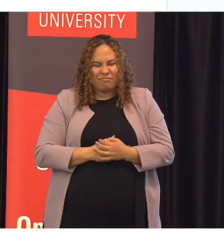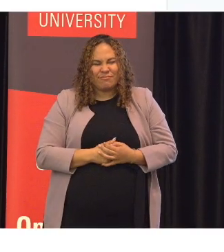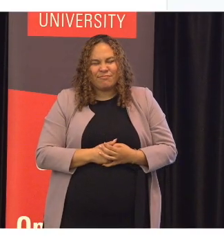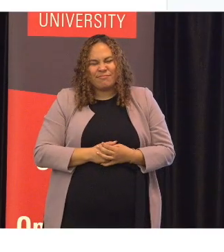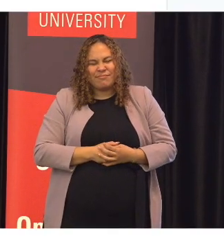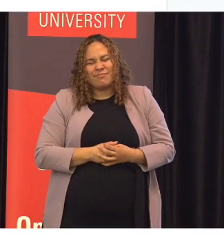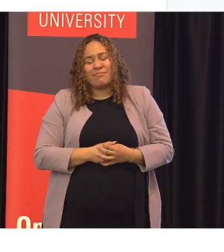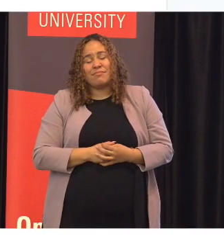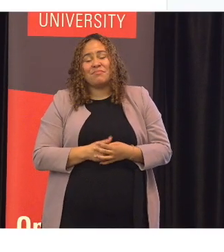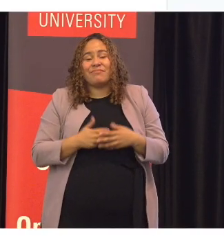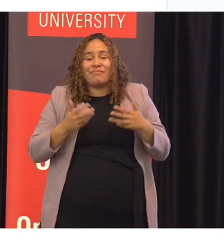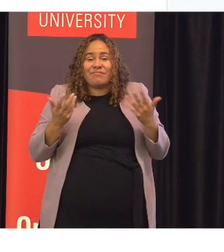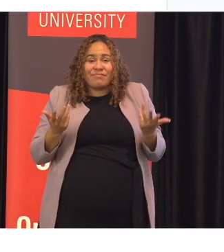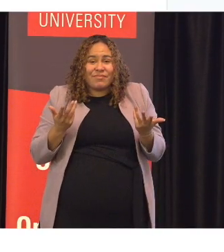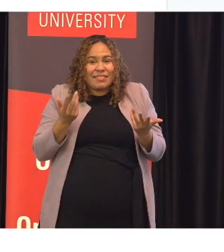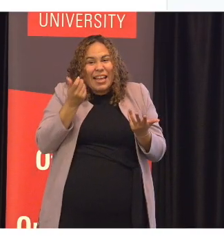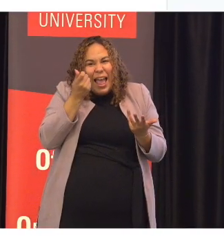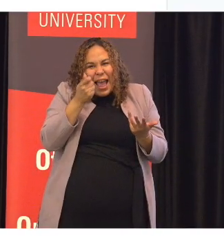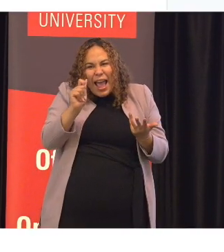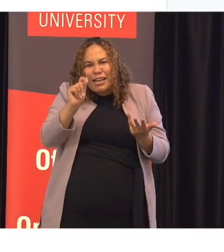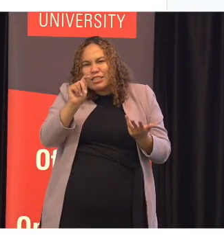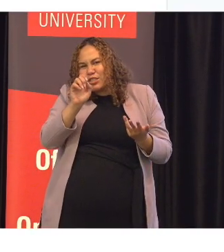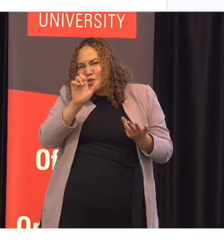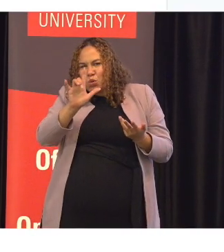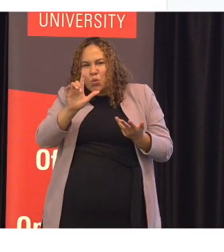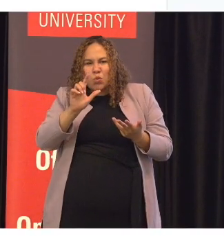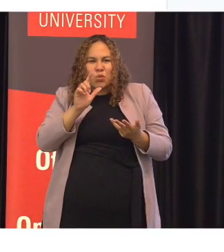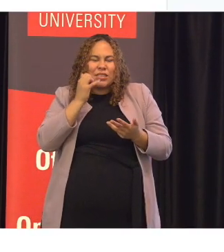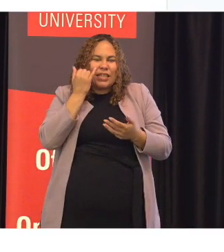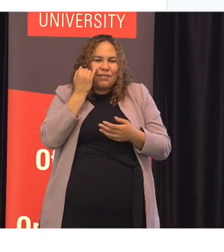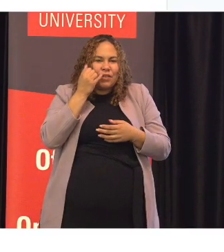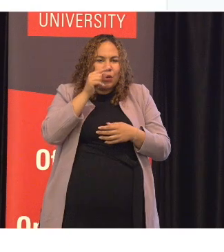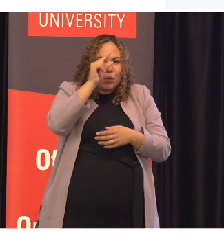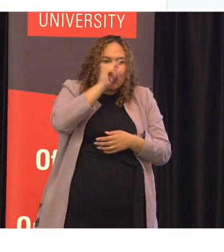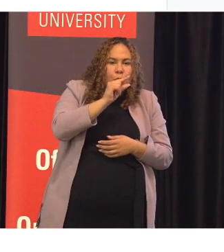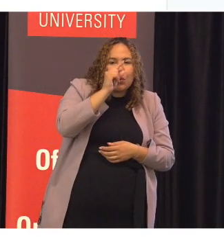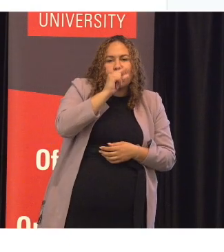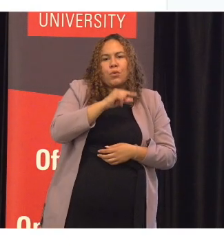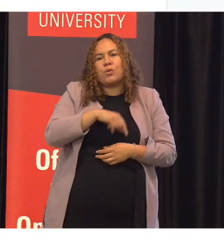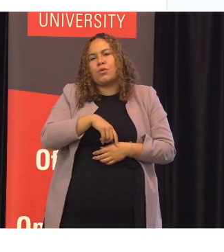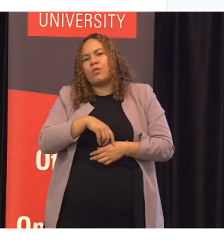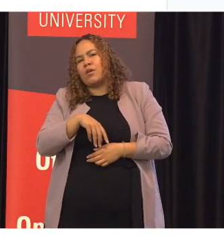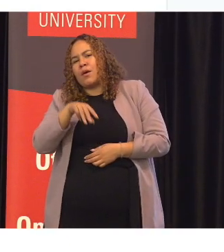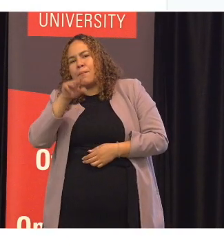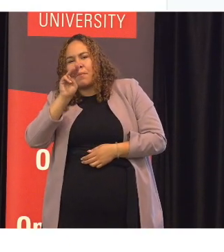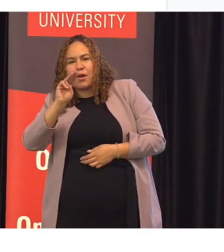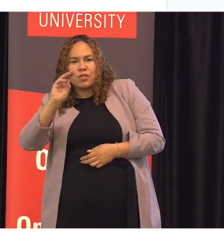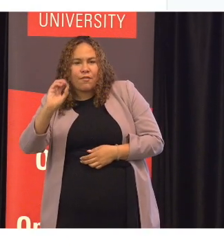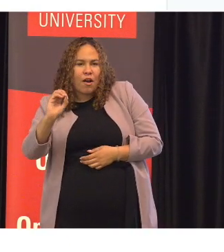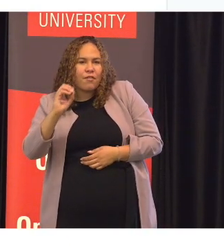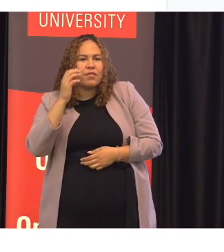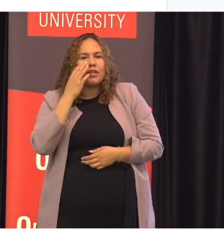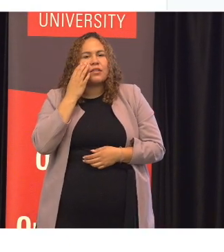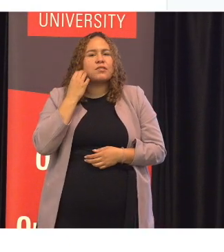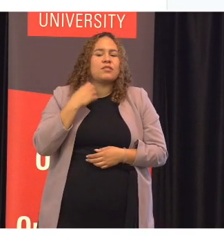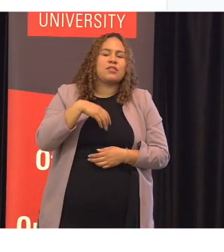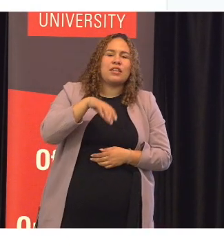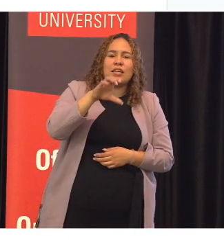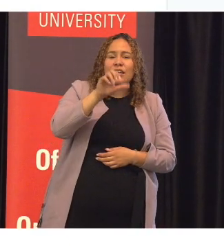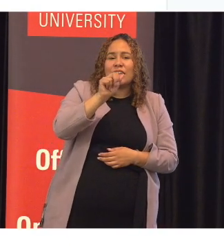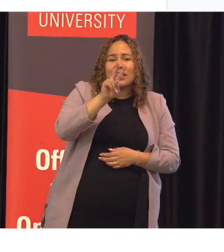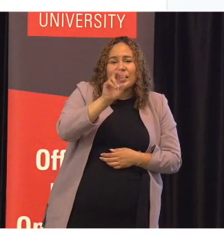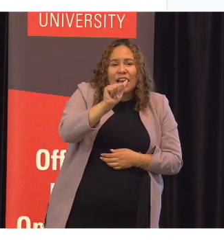So, any of your tools, whether it's Google or Microsoft Office or Canva